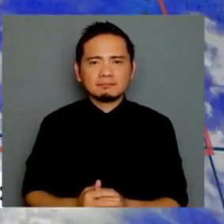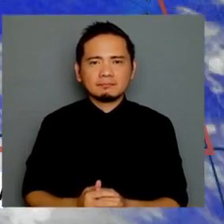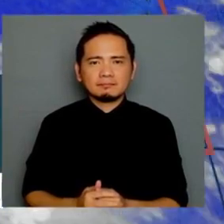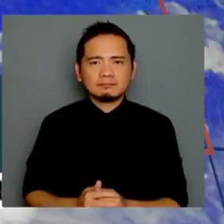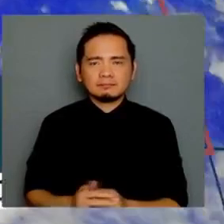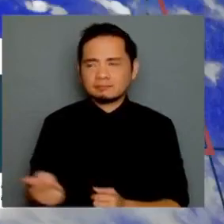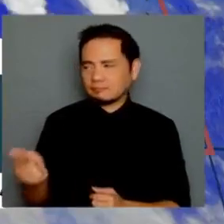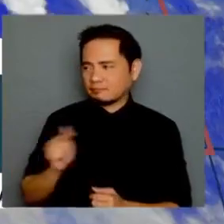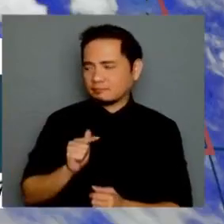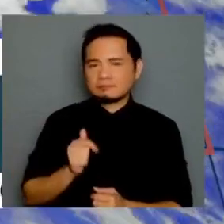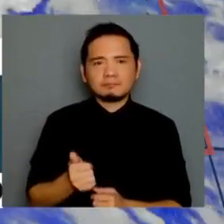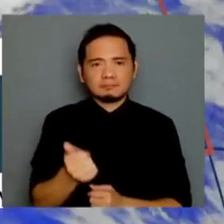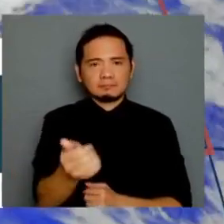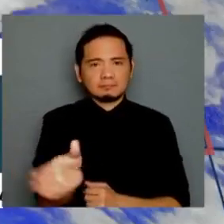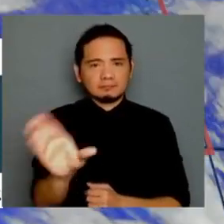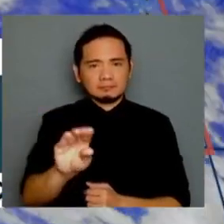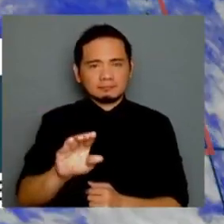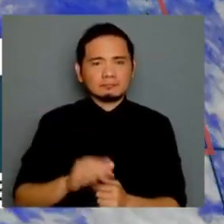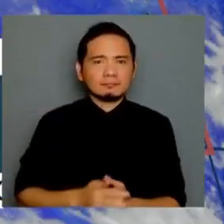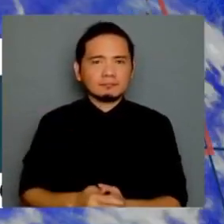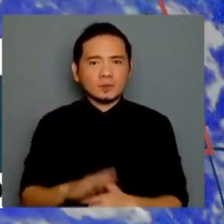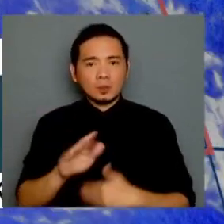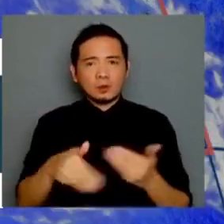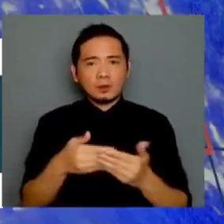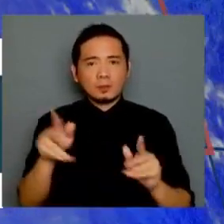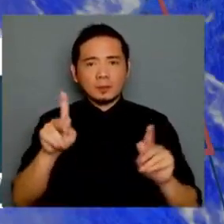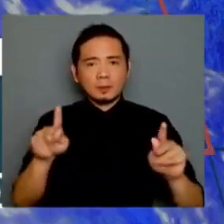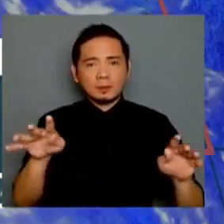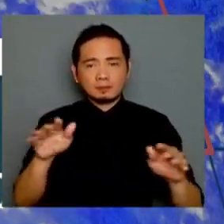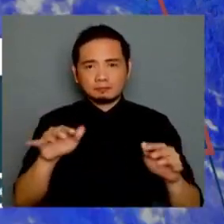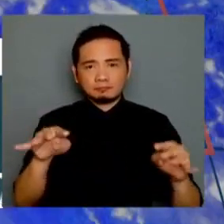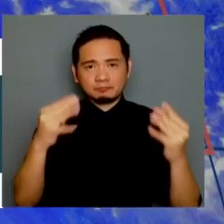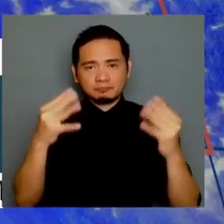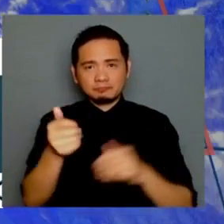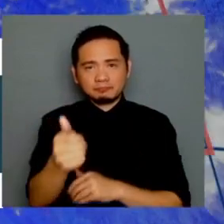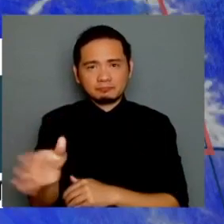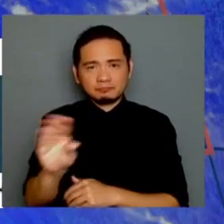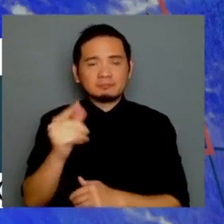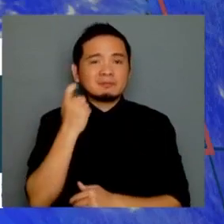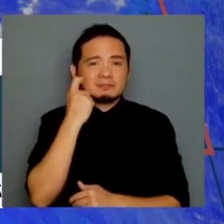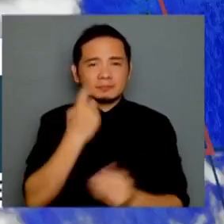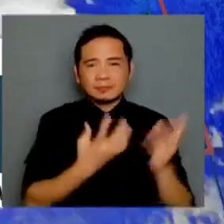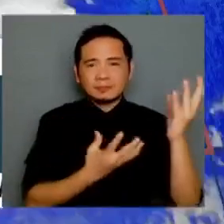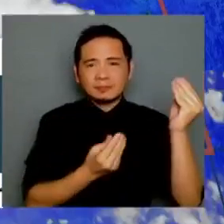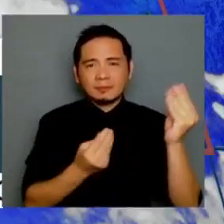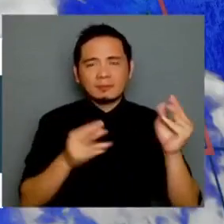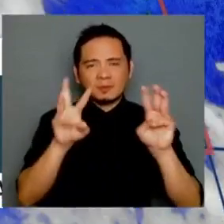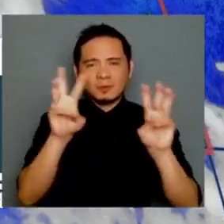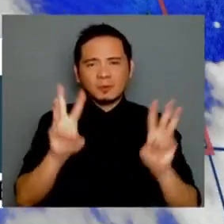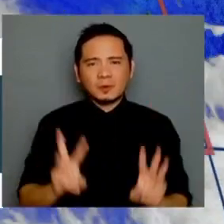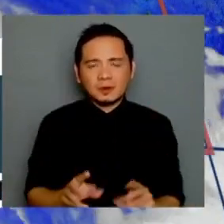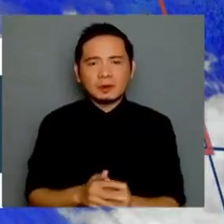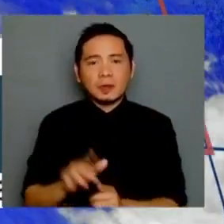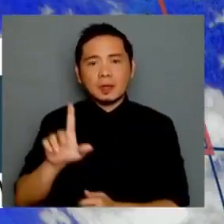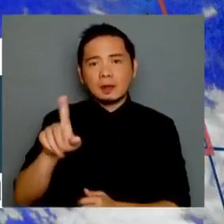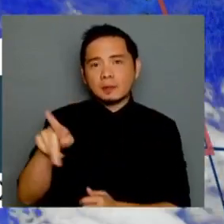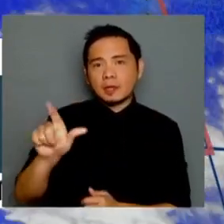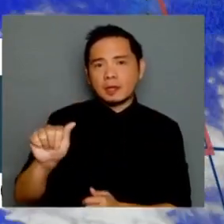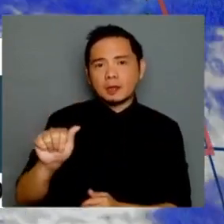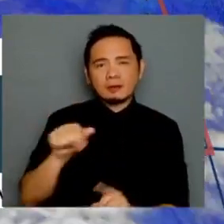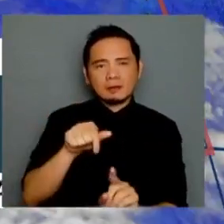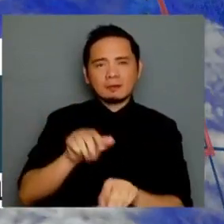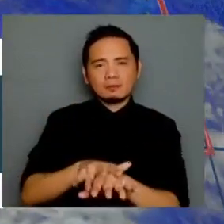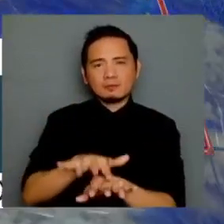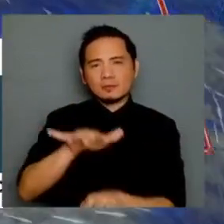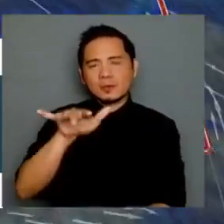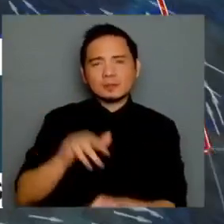Yes, good afternoon, Ma'am Carmina and to our televiewers. This is the latest update to the low pressure area that we're now monitoring. It was last